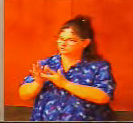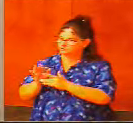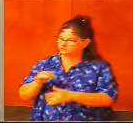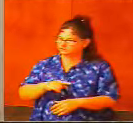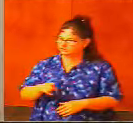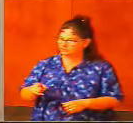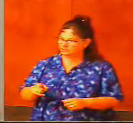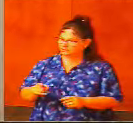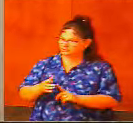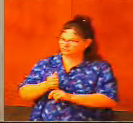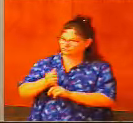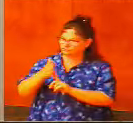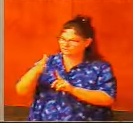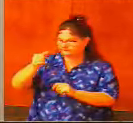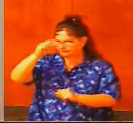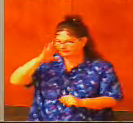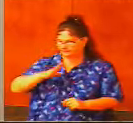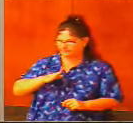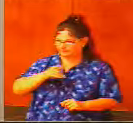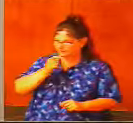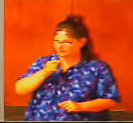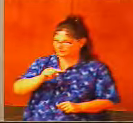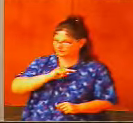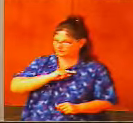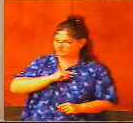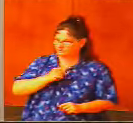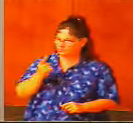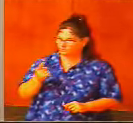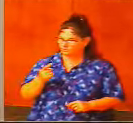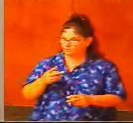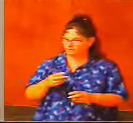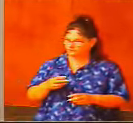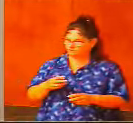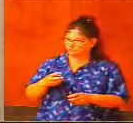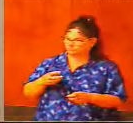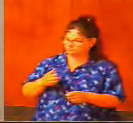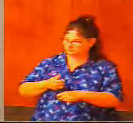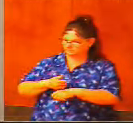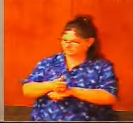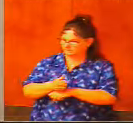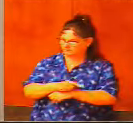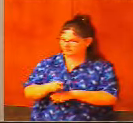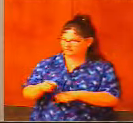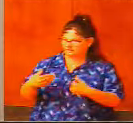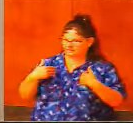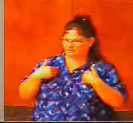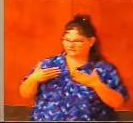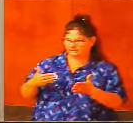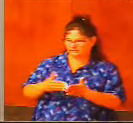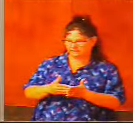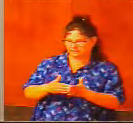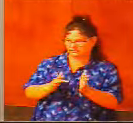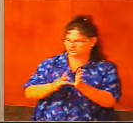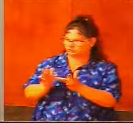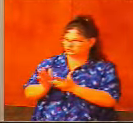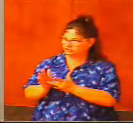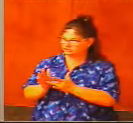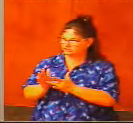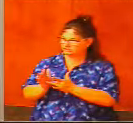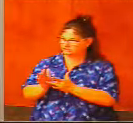were releasing a man who was guilty of one of the very charges that they had leveled against Jesus,